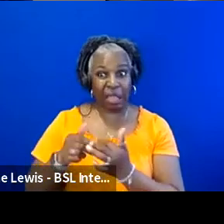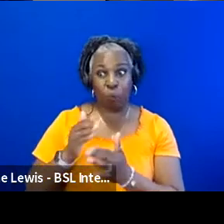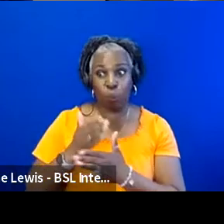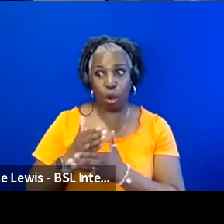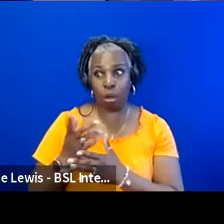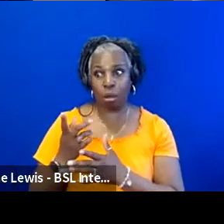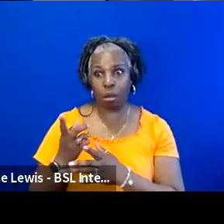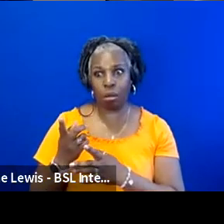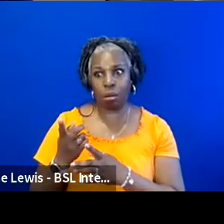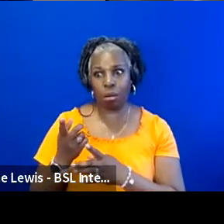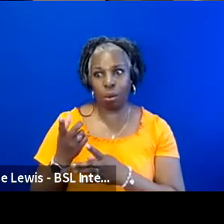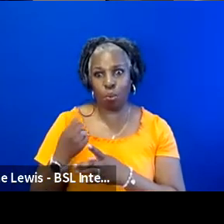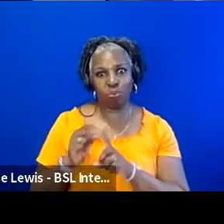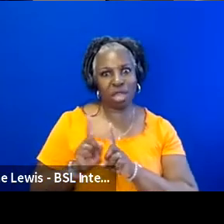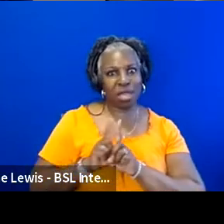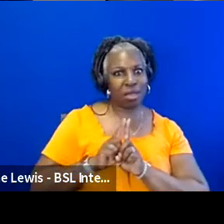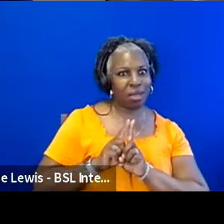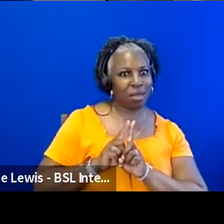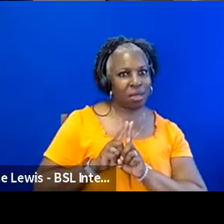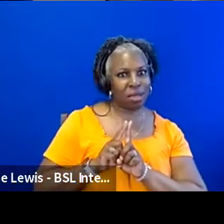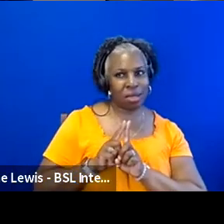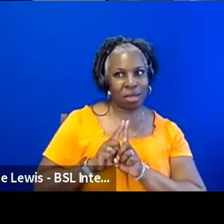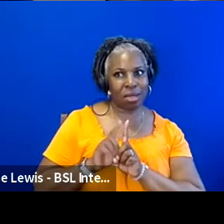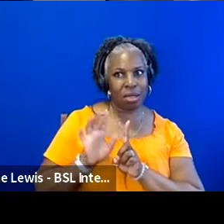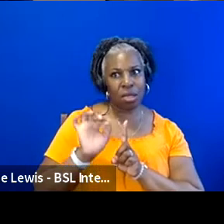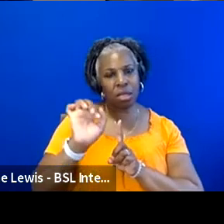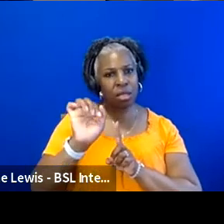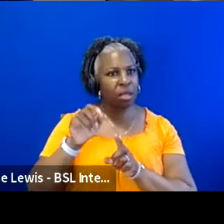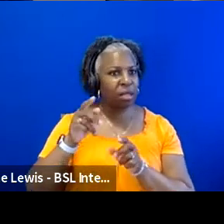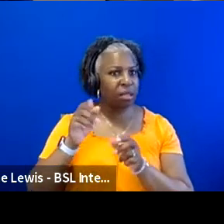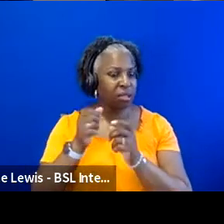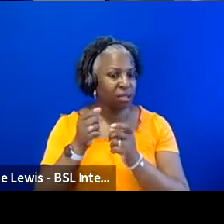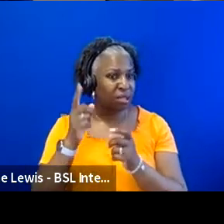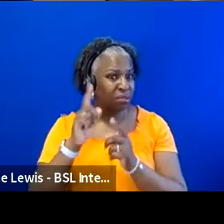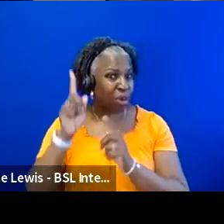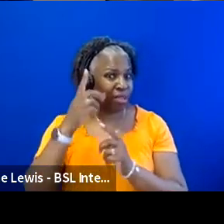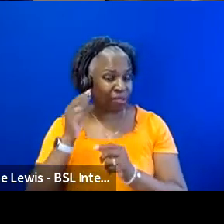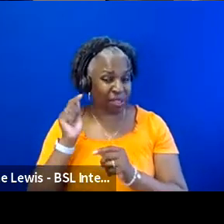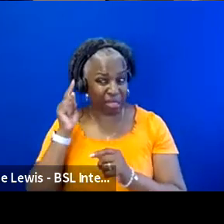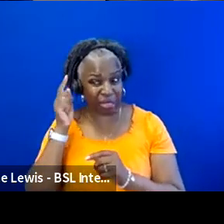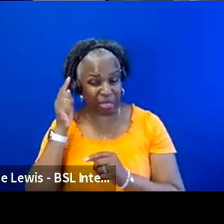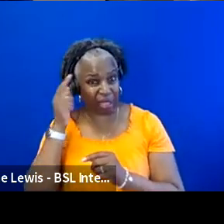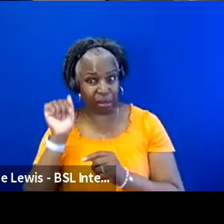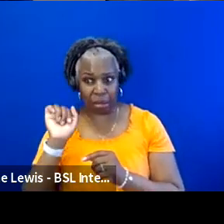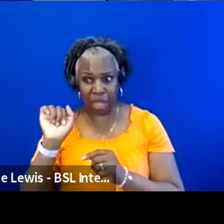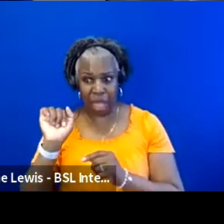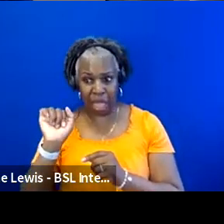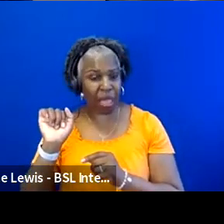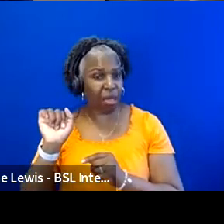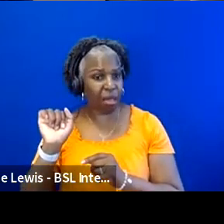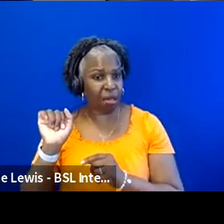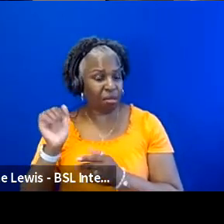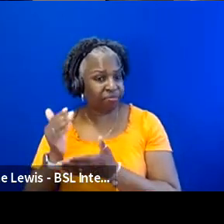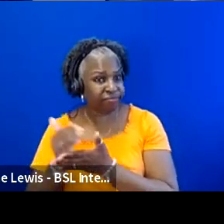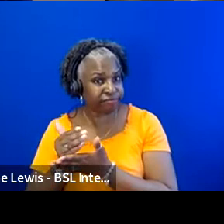reflects the theme in the book that the stakes are so much higher for local journalists. You know, they're not flying in and flying out. They don't have the privilege